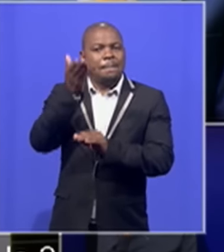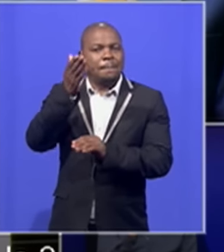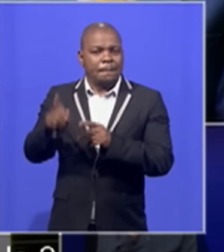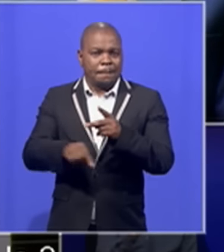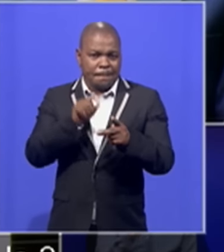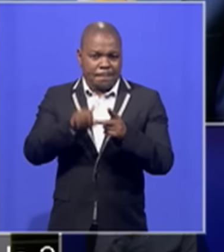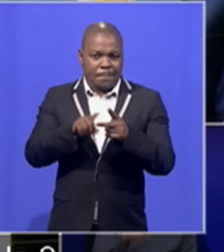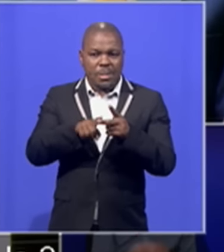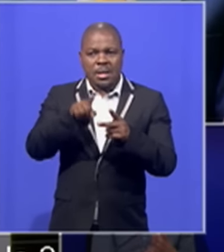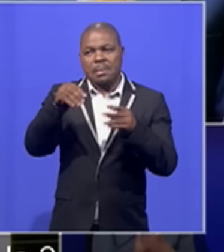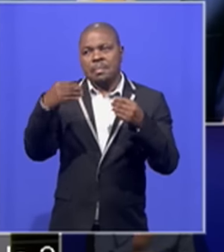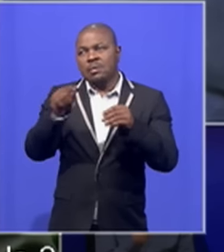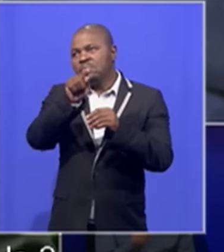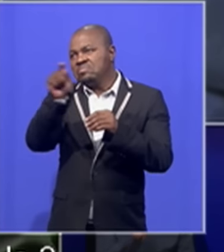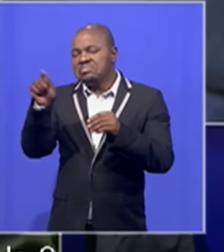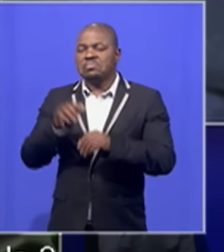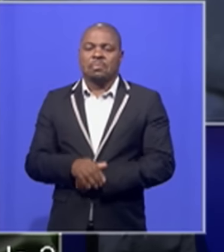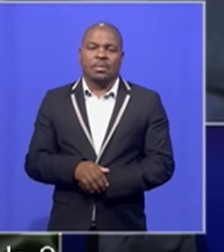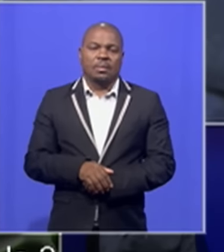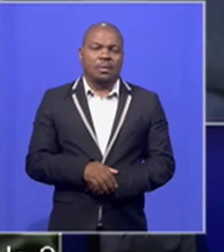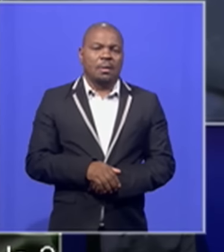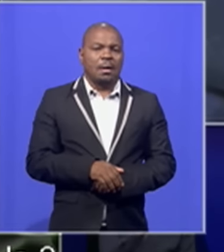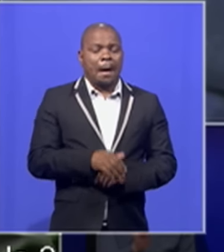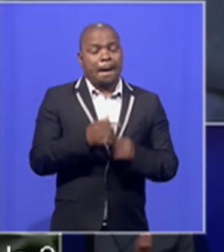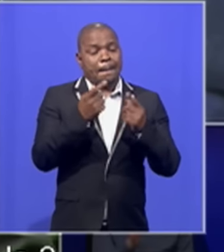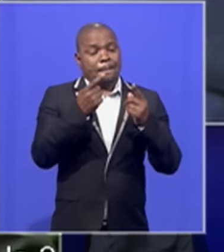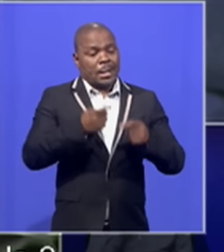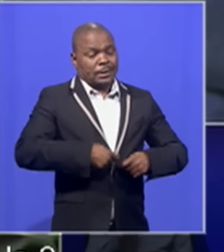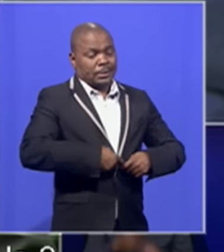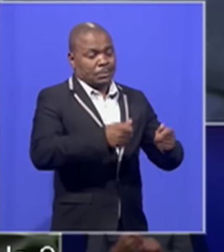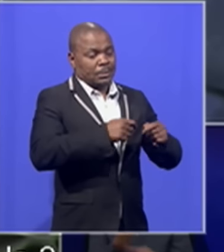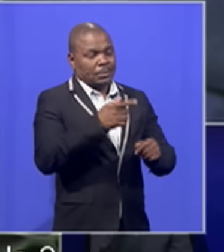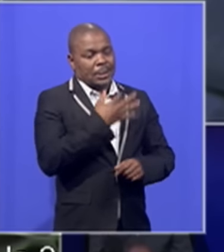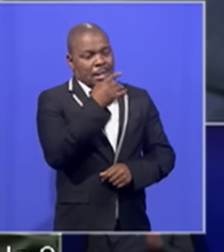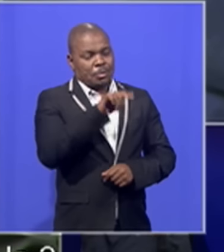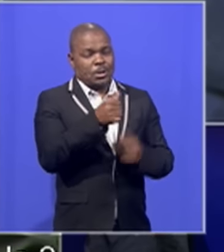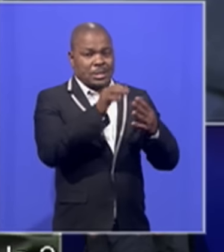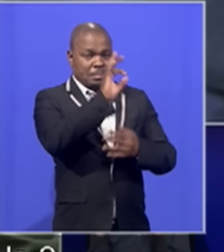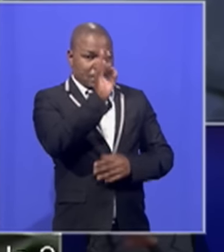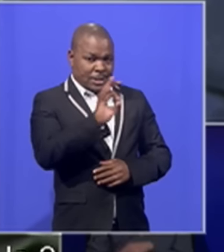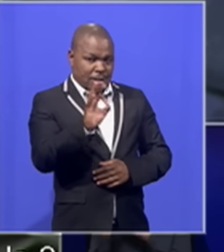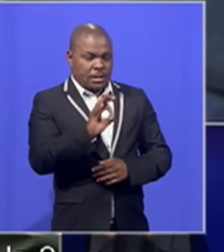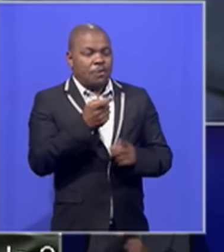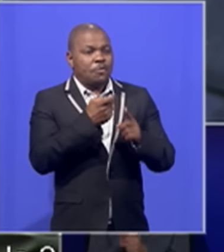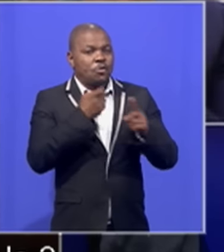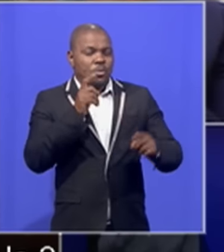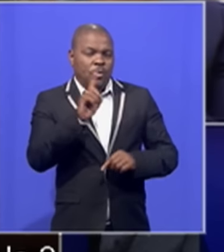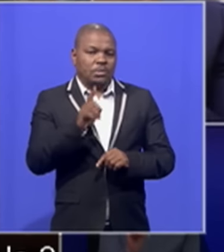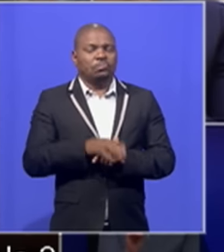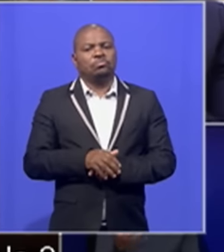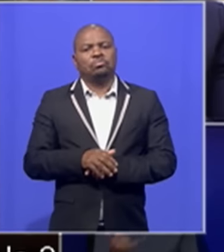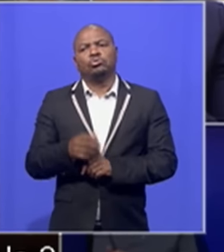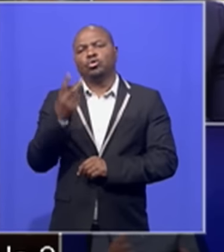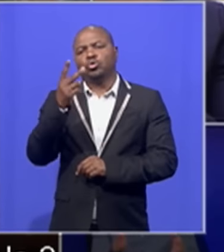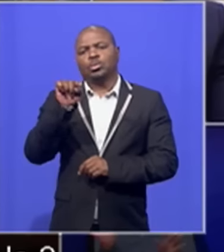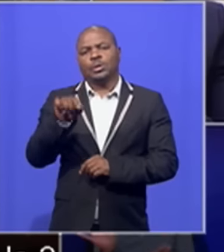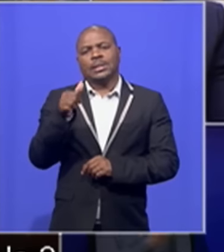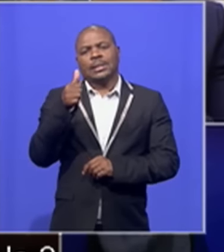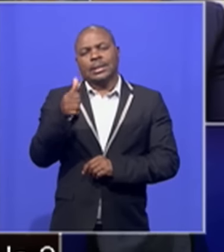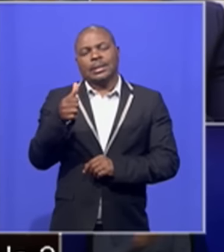a dikgwebo. Tiriso ya madi e solofetse go nna 3.6% go tswa go diranta di le